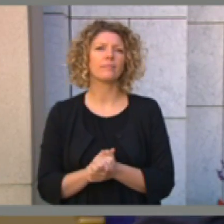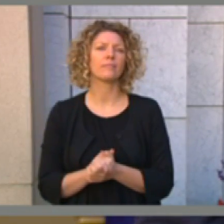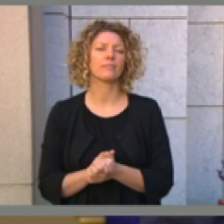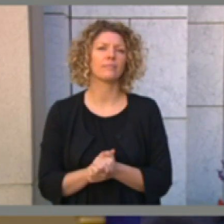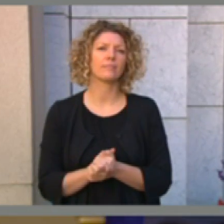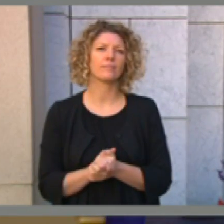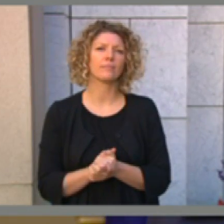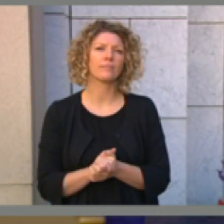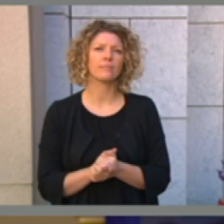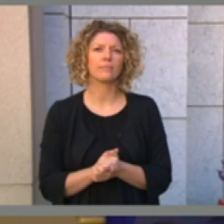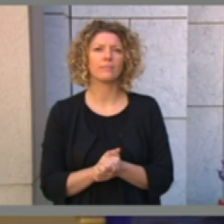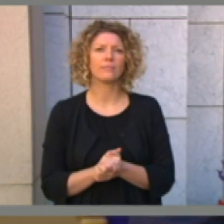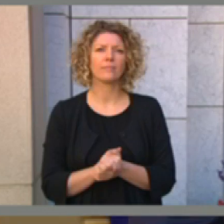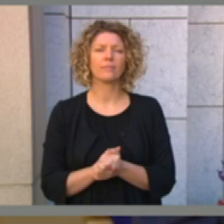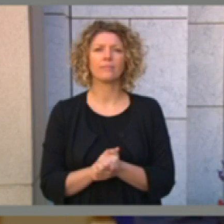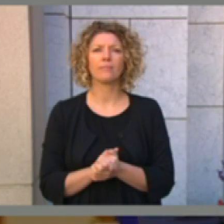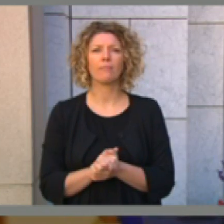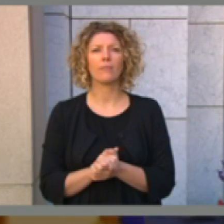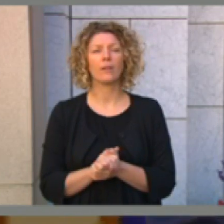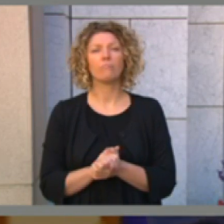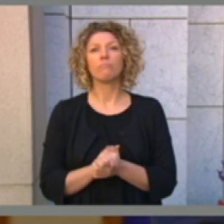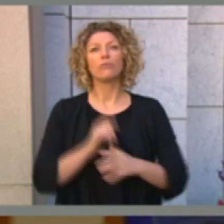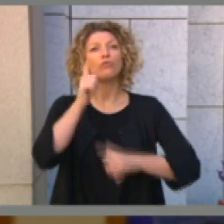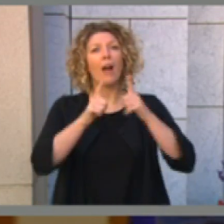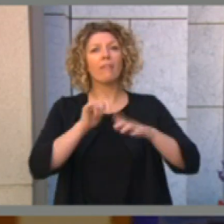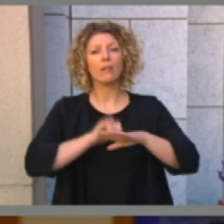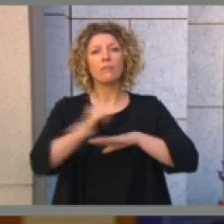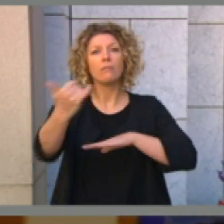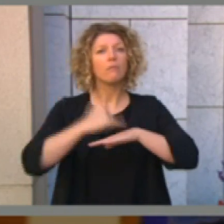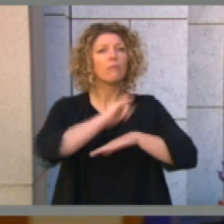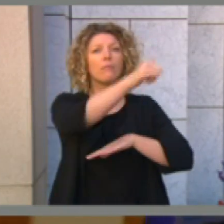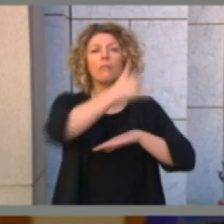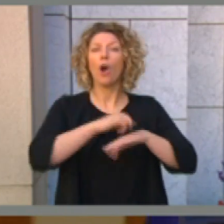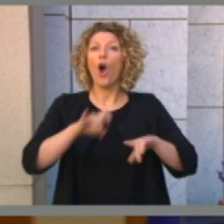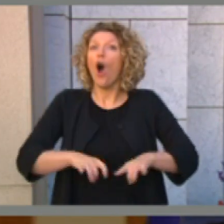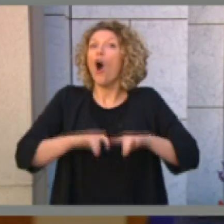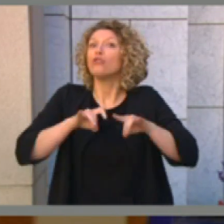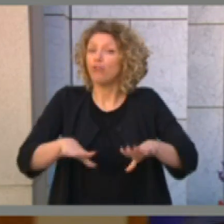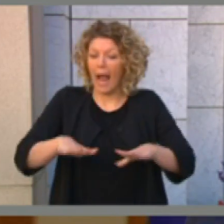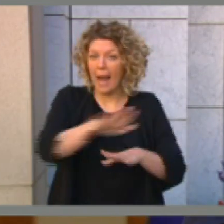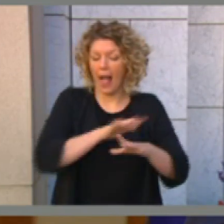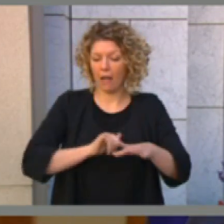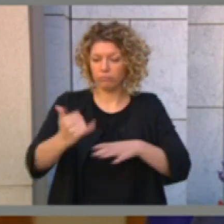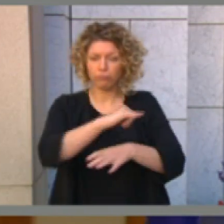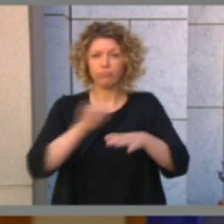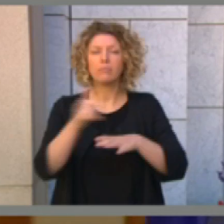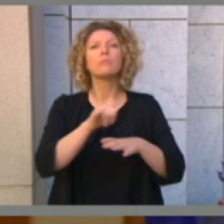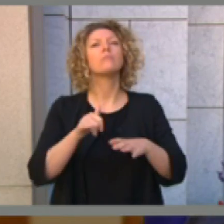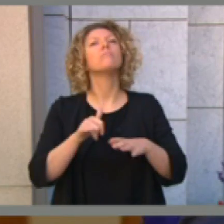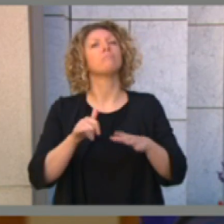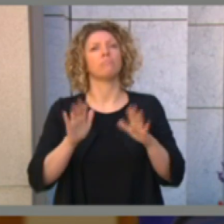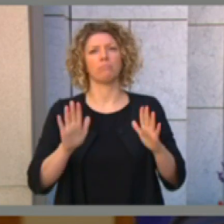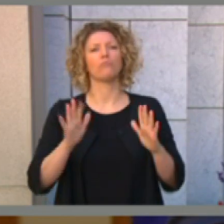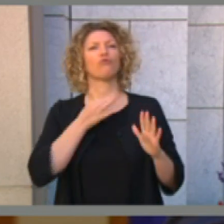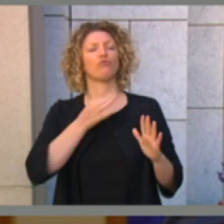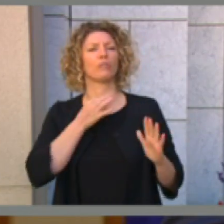that the advice is that air travel, domestic air travel, is low risk. We have, as Dr. Murphy will be able to, I'm sure, tell